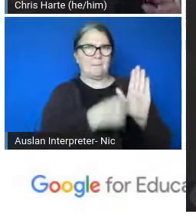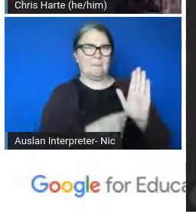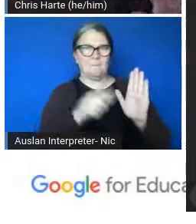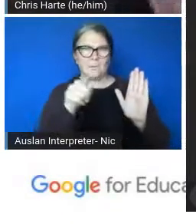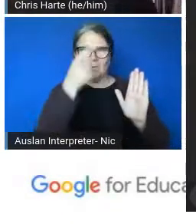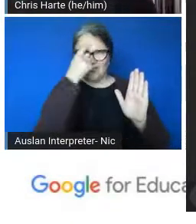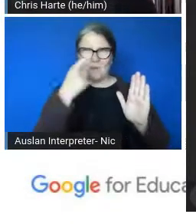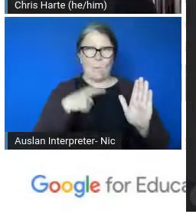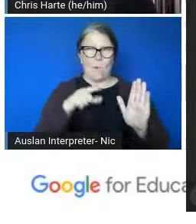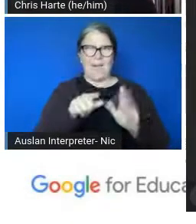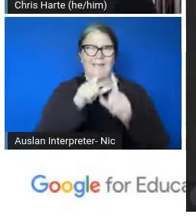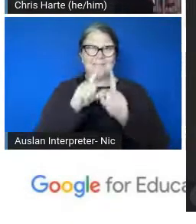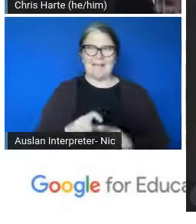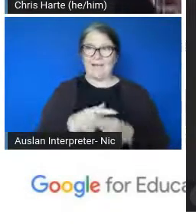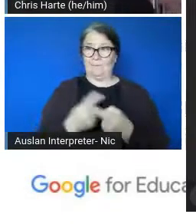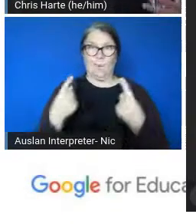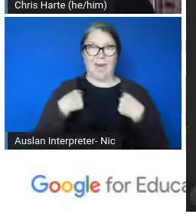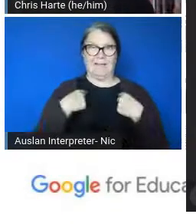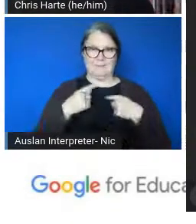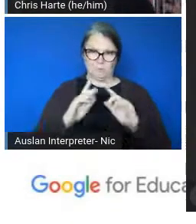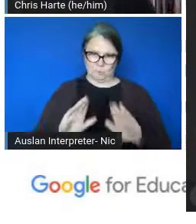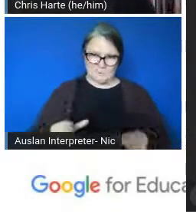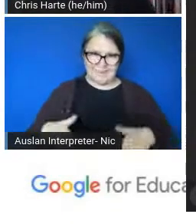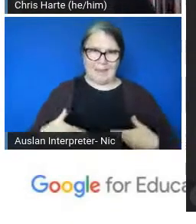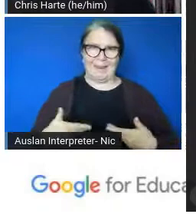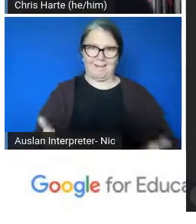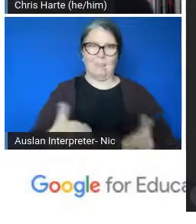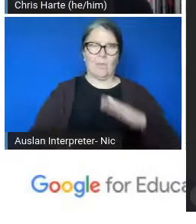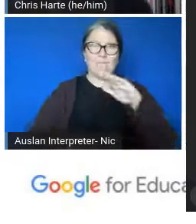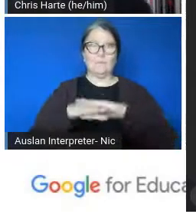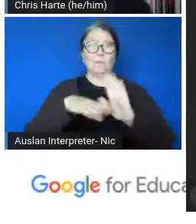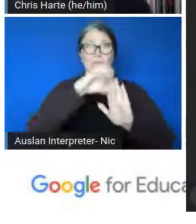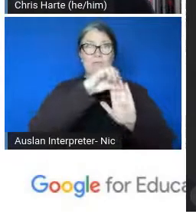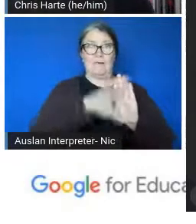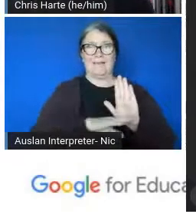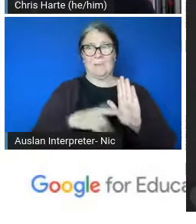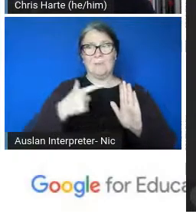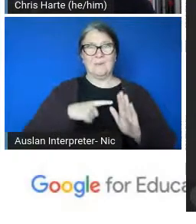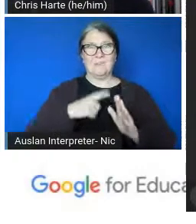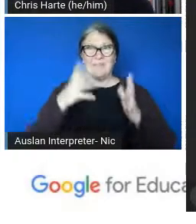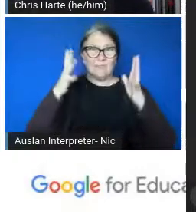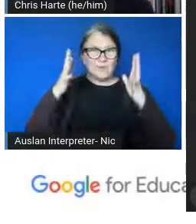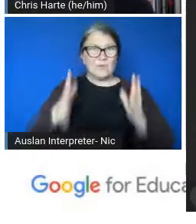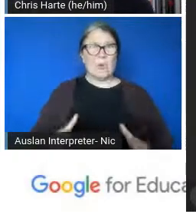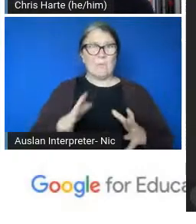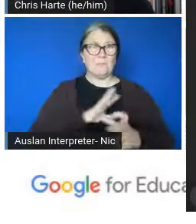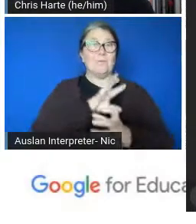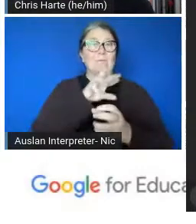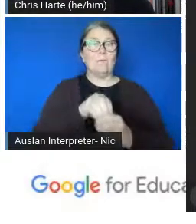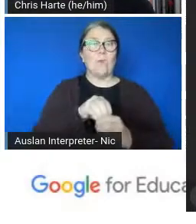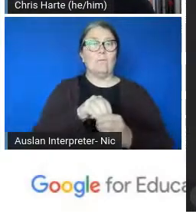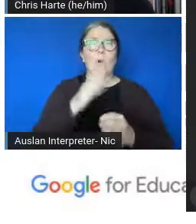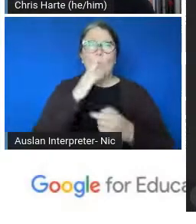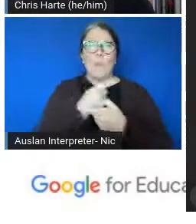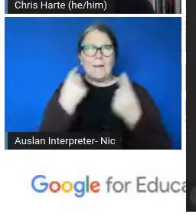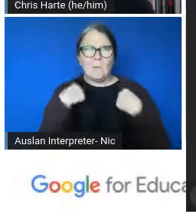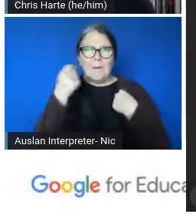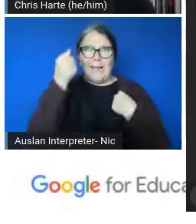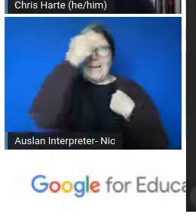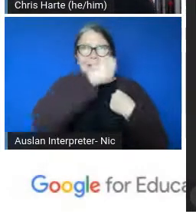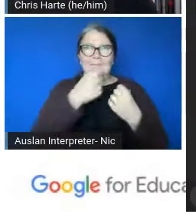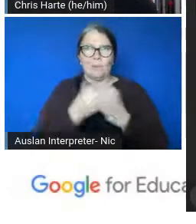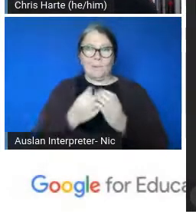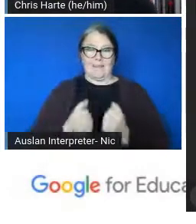to deliver the full curriculum? There's so much in it. So when we're being smart with our transdisciplinary planning, so our STEM